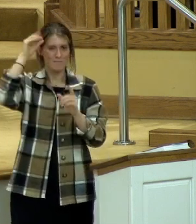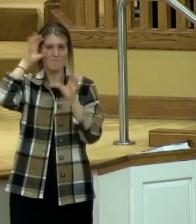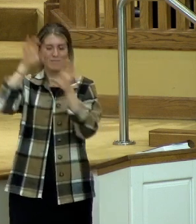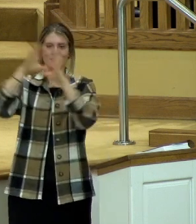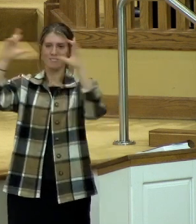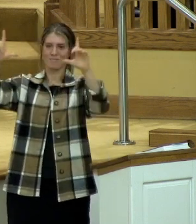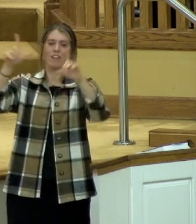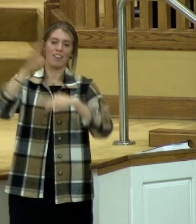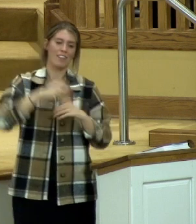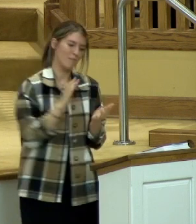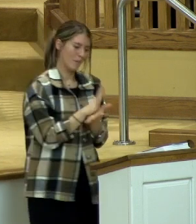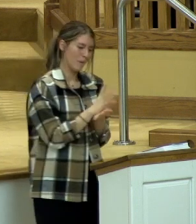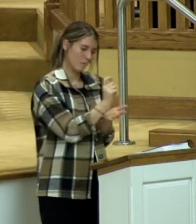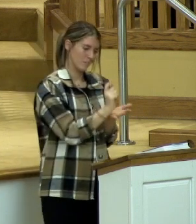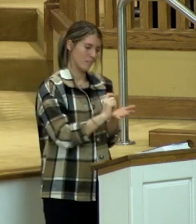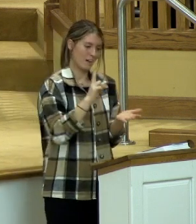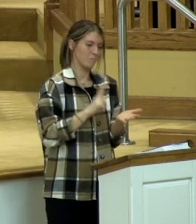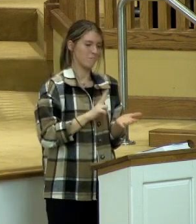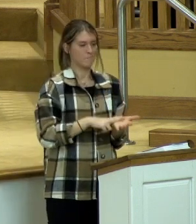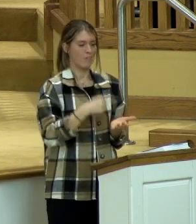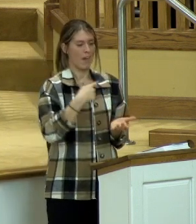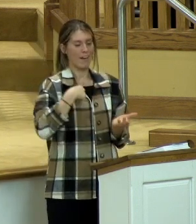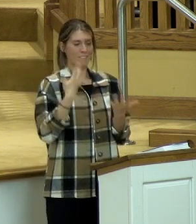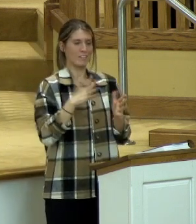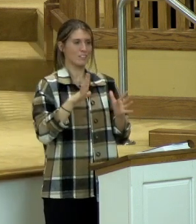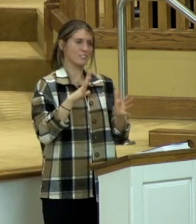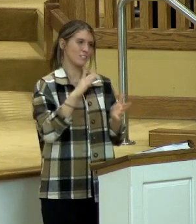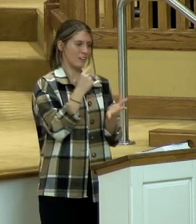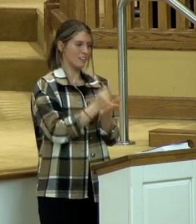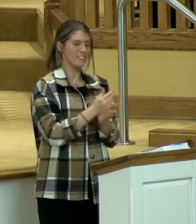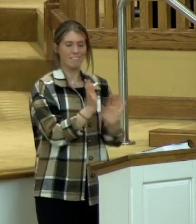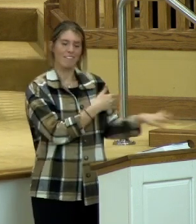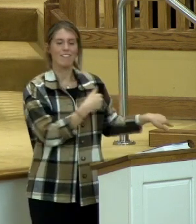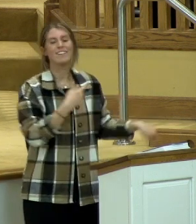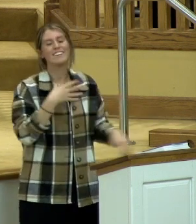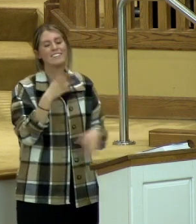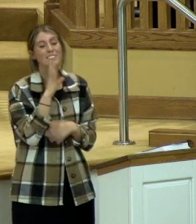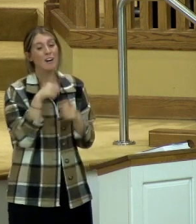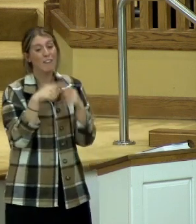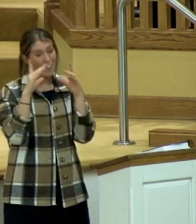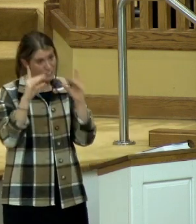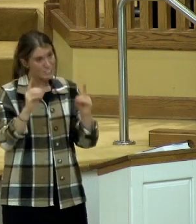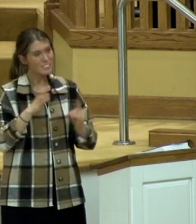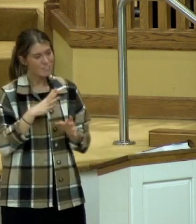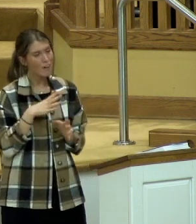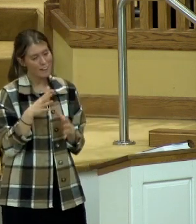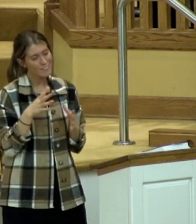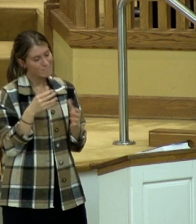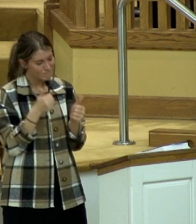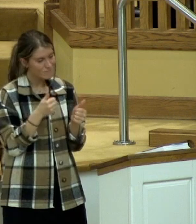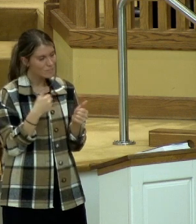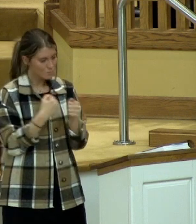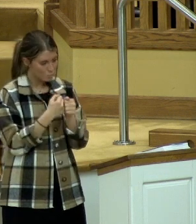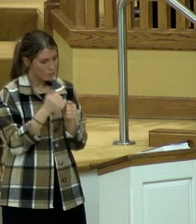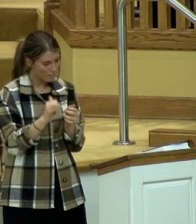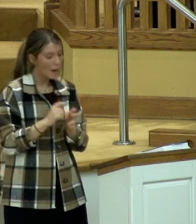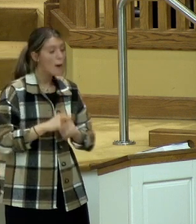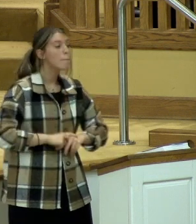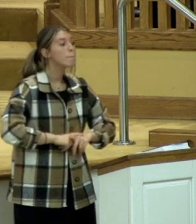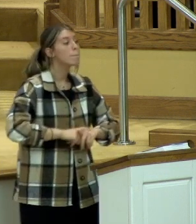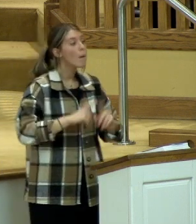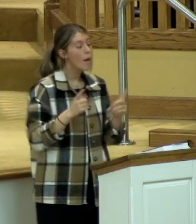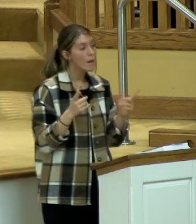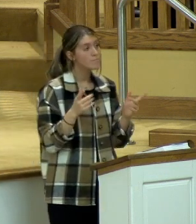that somebody signed that says I earned these number of credits. I'm not against education, all right? You want to talk about education, I'll be glad to sit down and talk to you about it. I'm for education. But